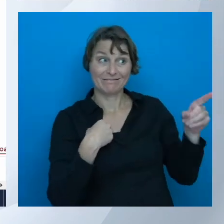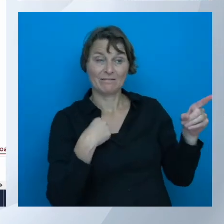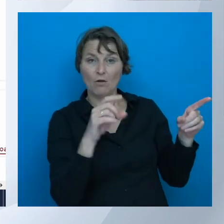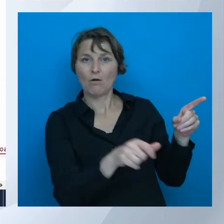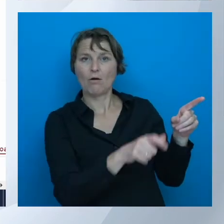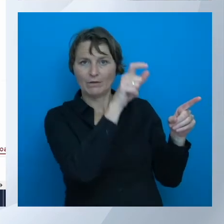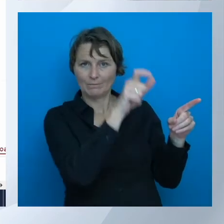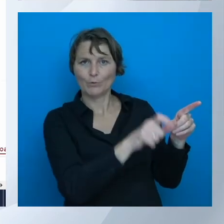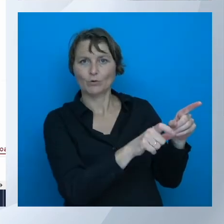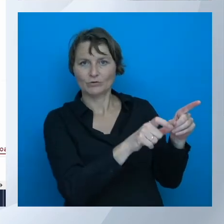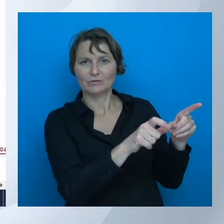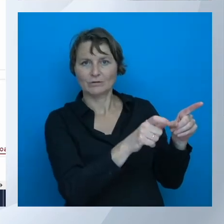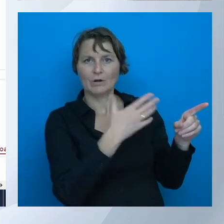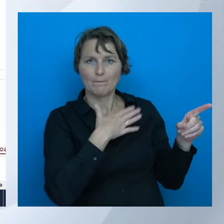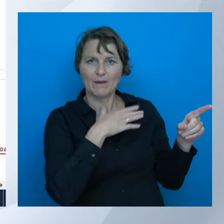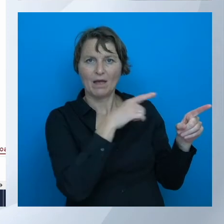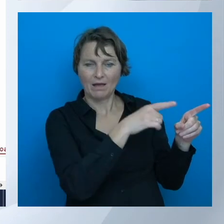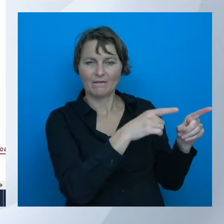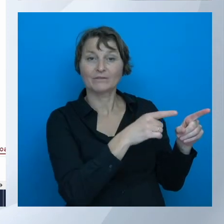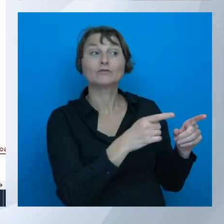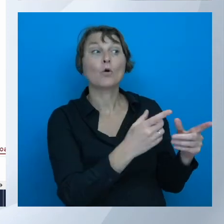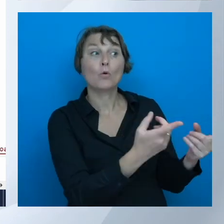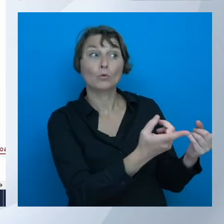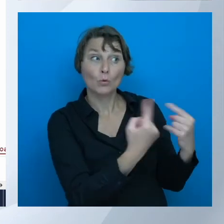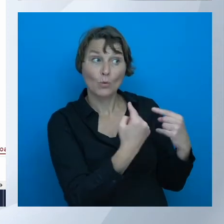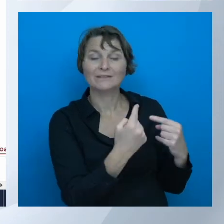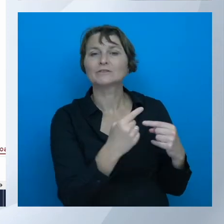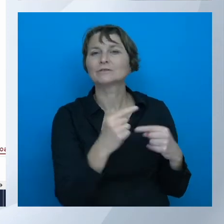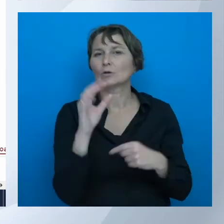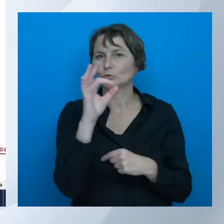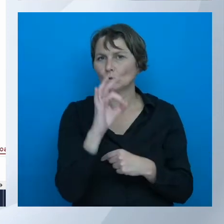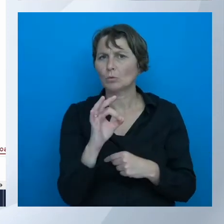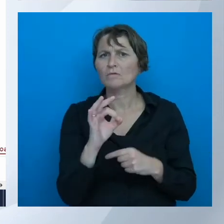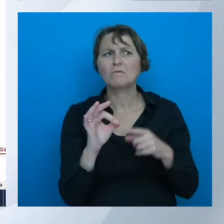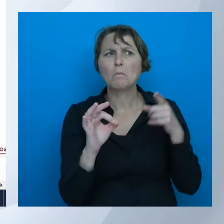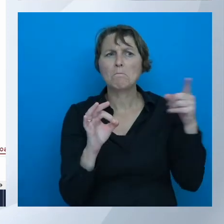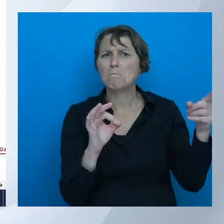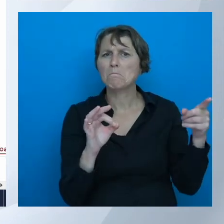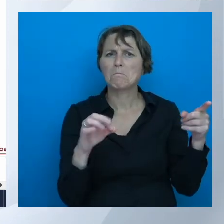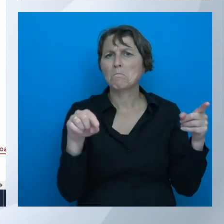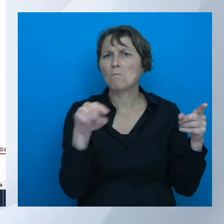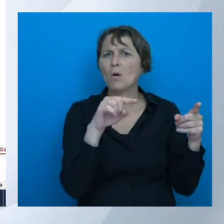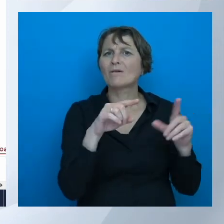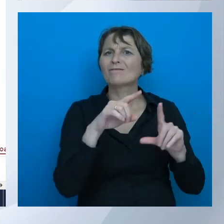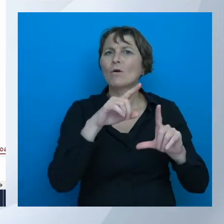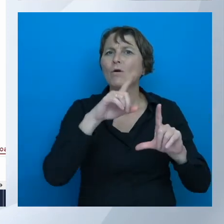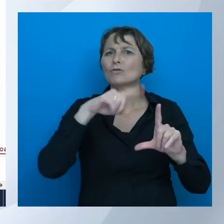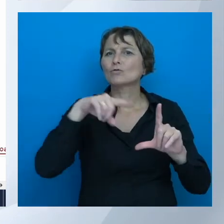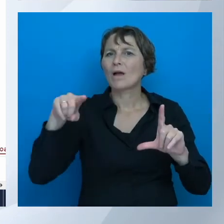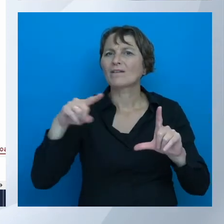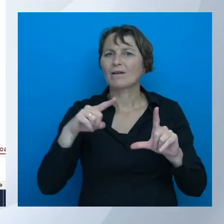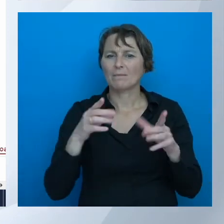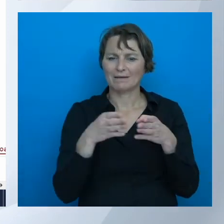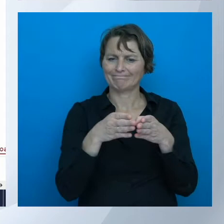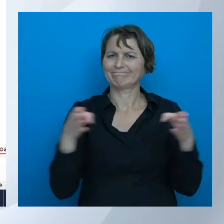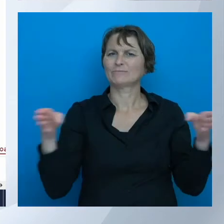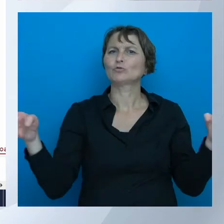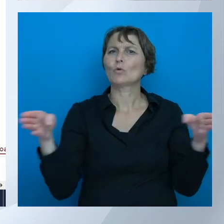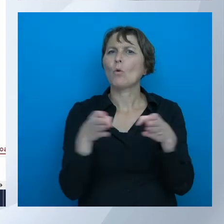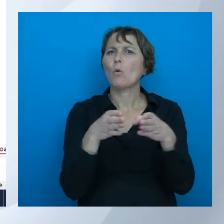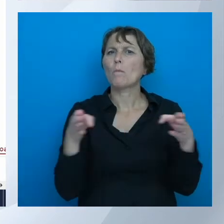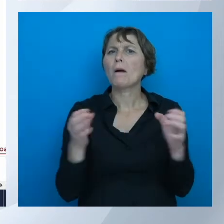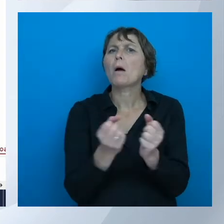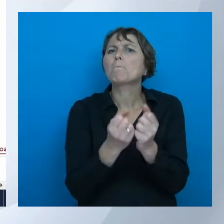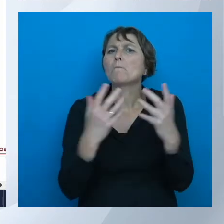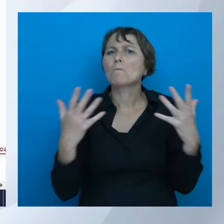token use on behalf of. I want to do that for my graph, and I have to specify the scope. So in this case, I want to do the